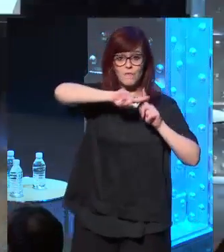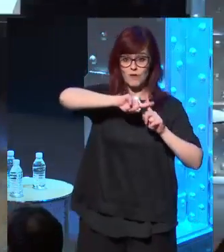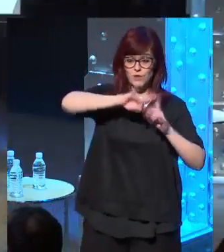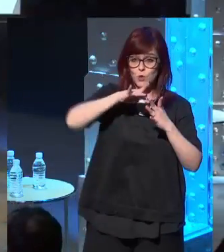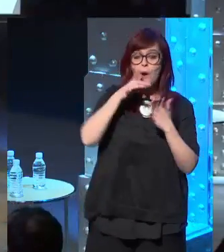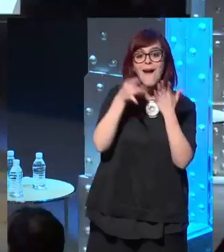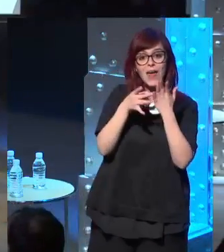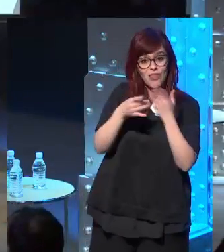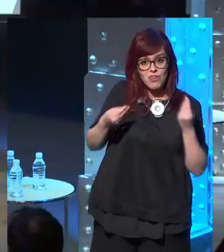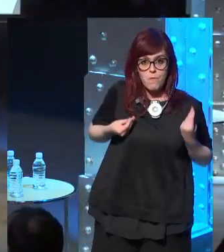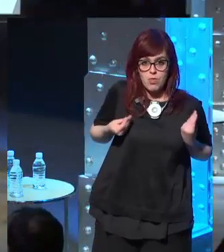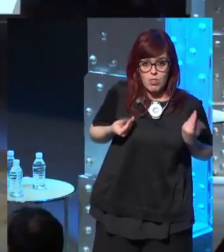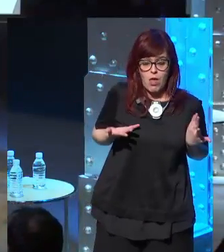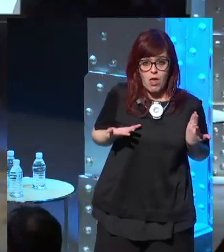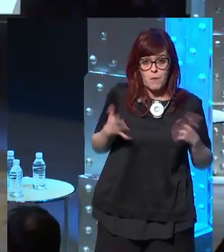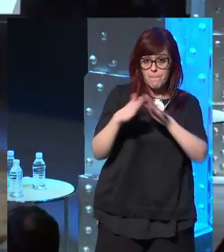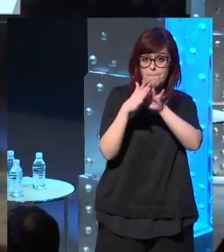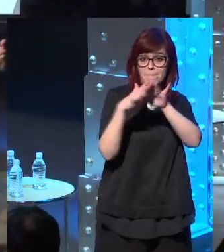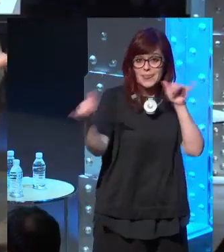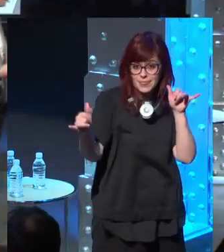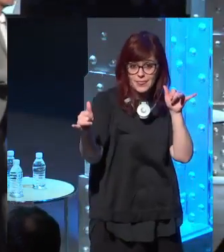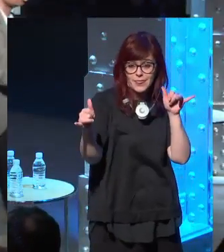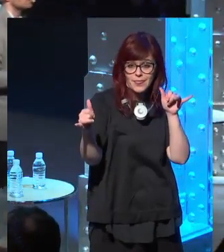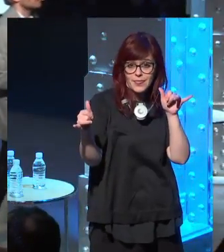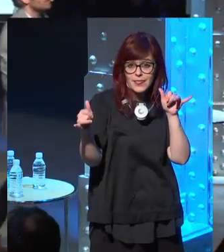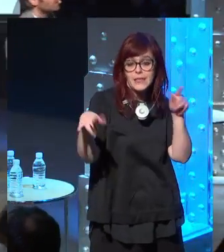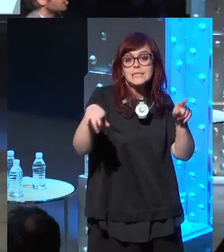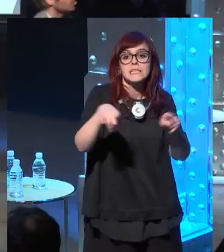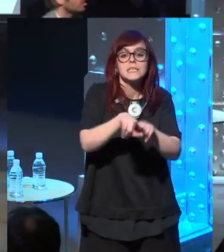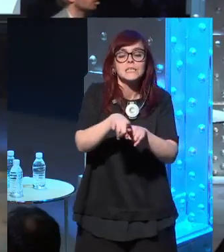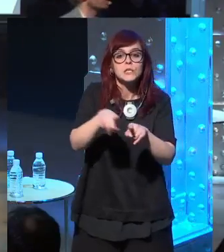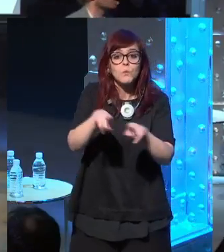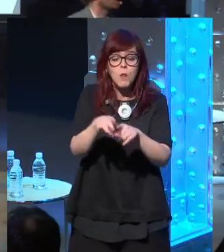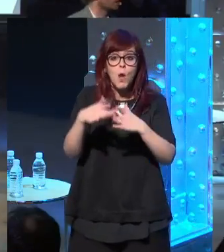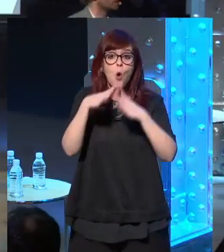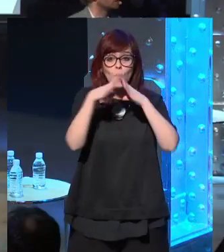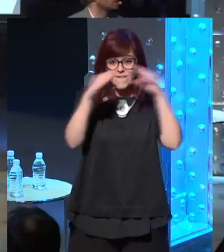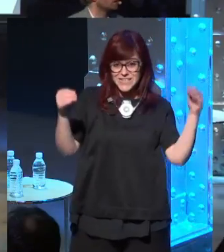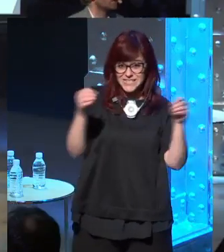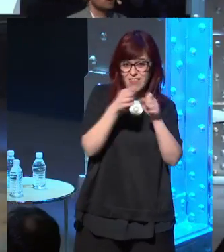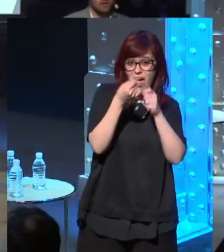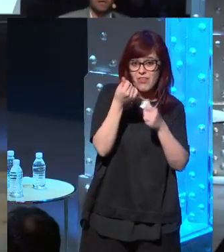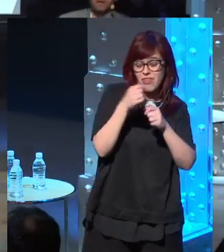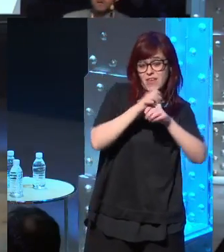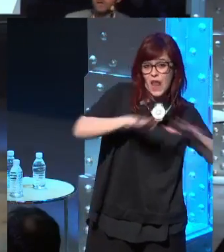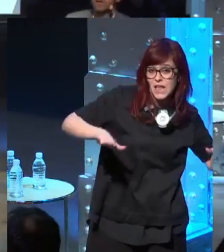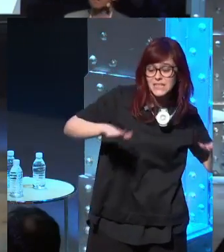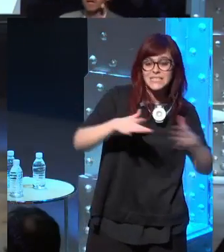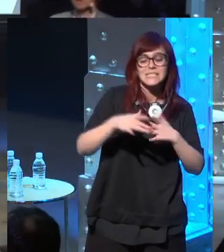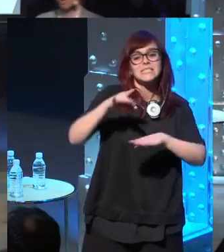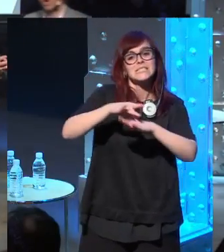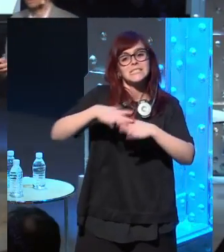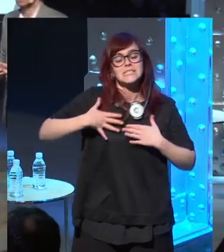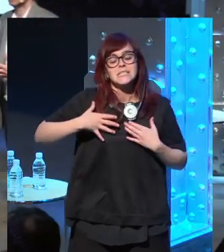of life, in terms of free university education, in terms of universal health care, and other things